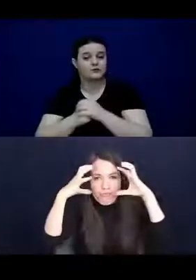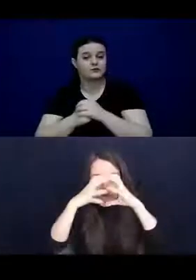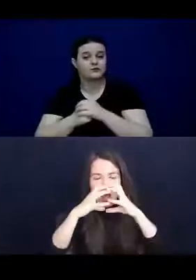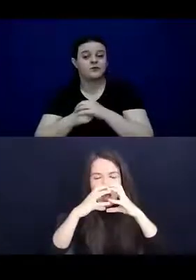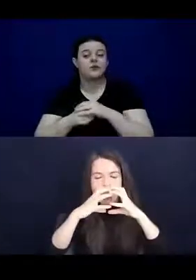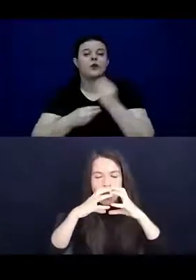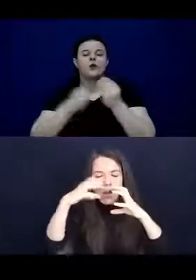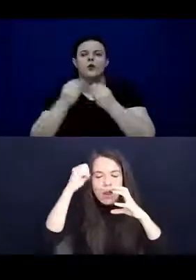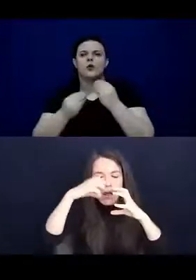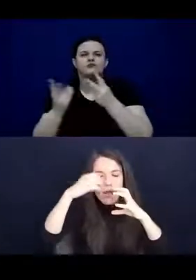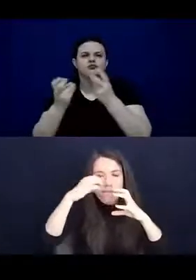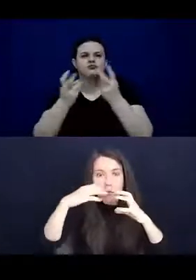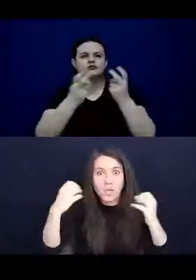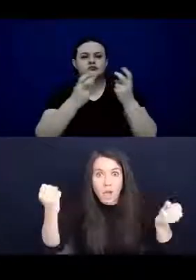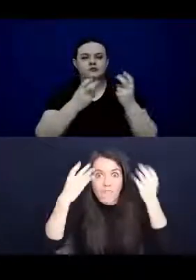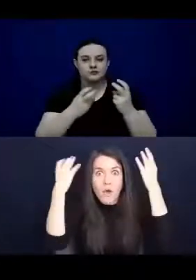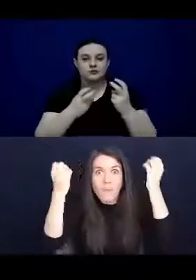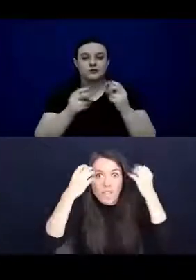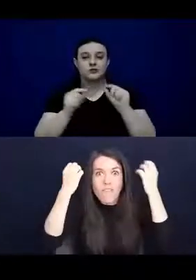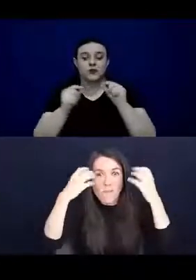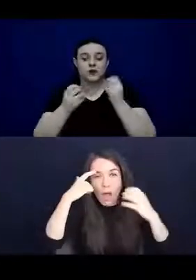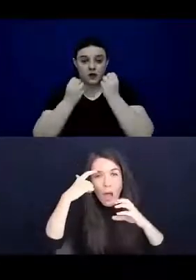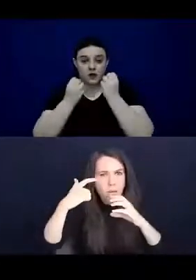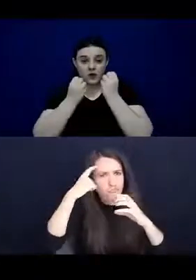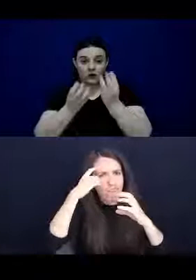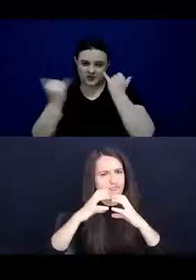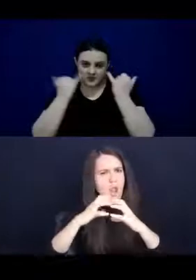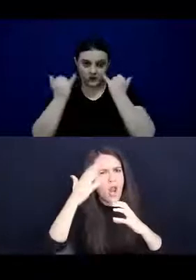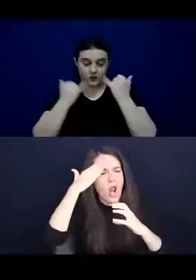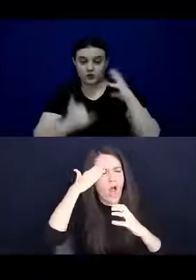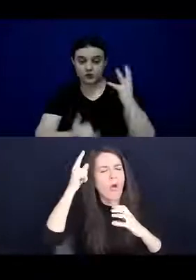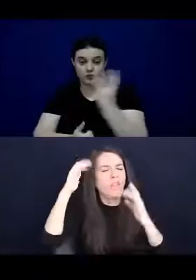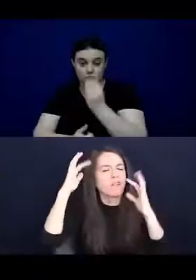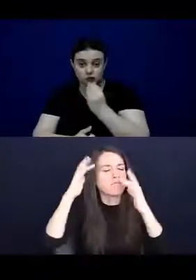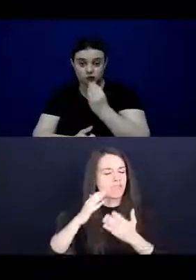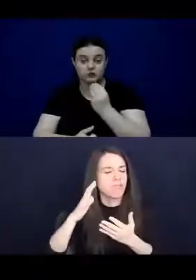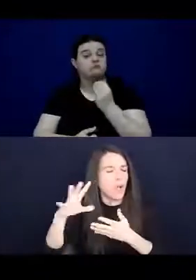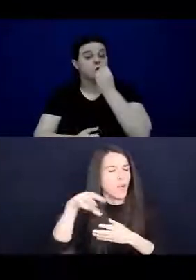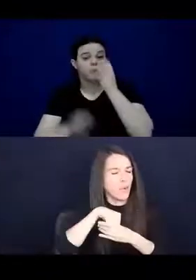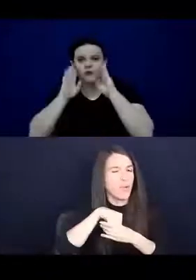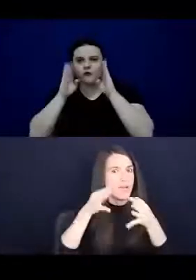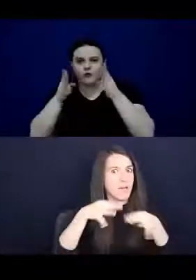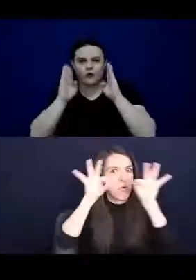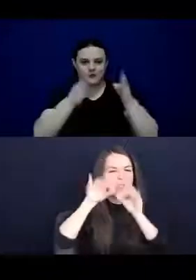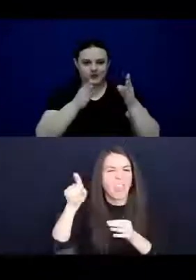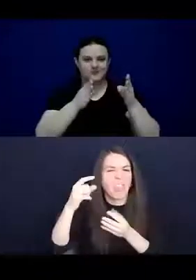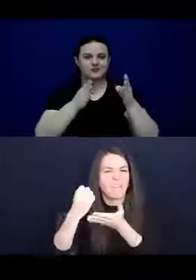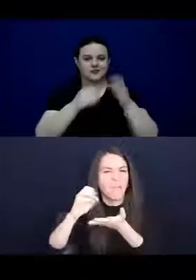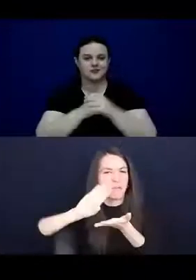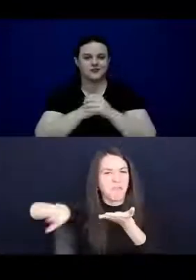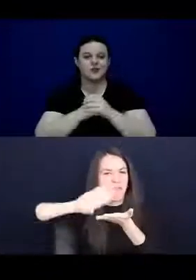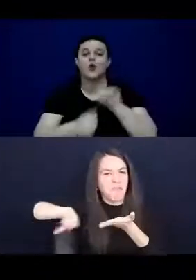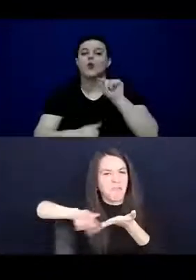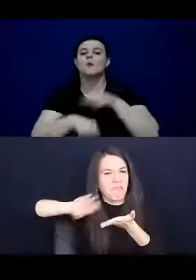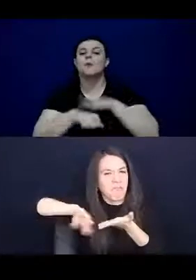all of the information that goes in. Our brains are very good at focusing down on the most important information and